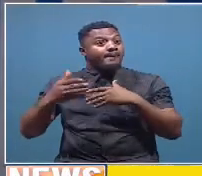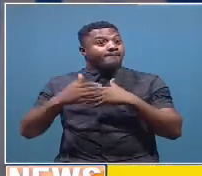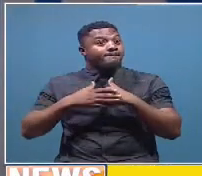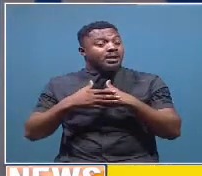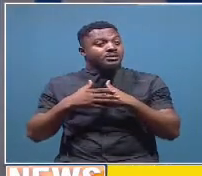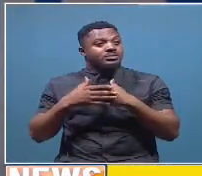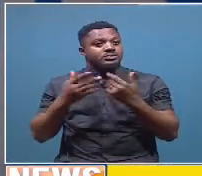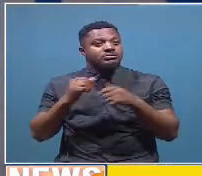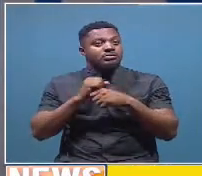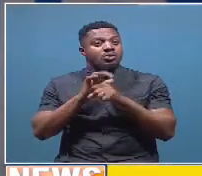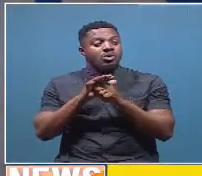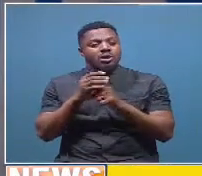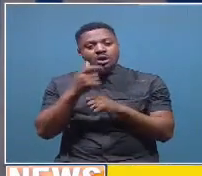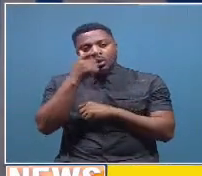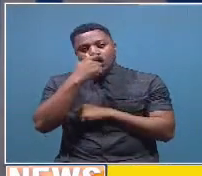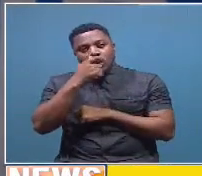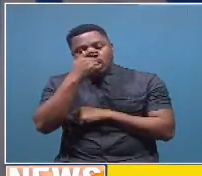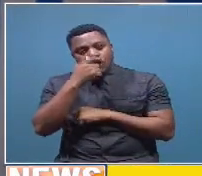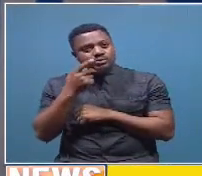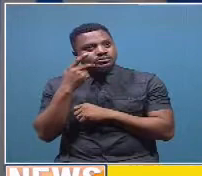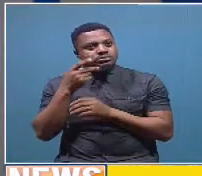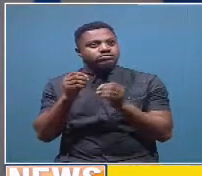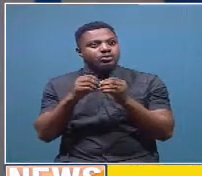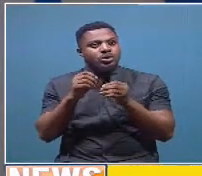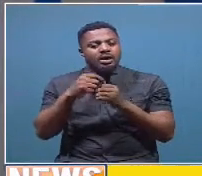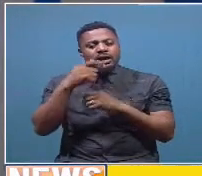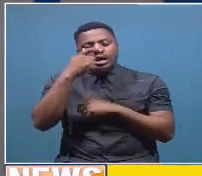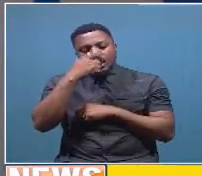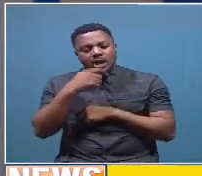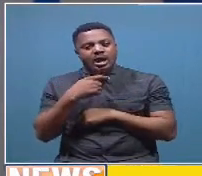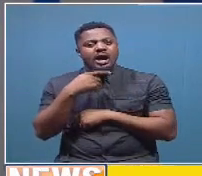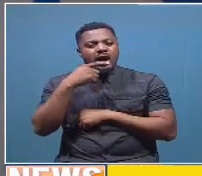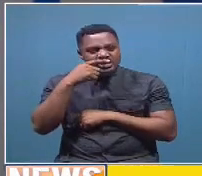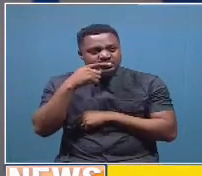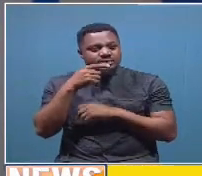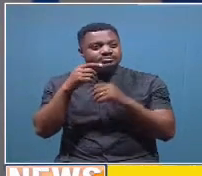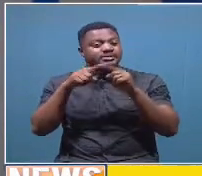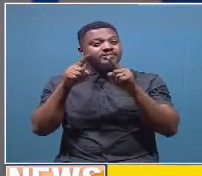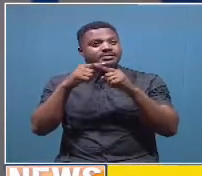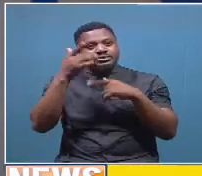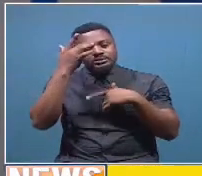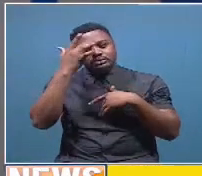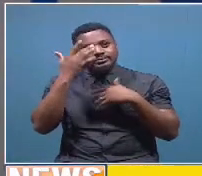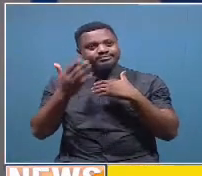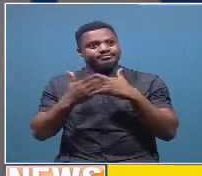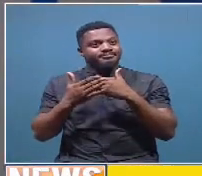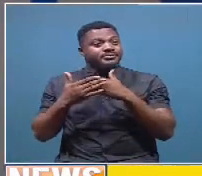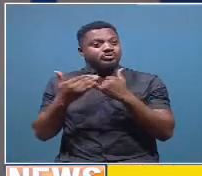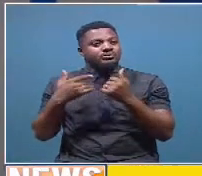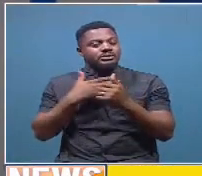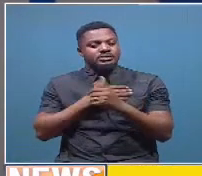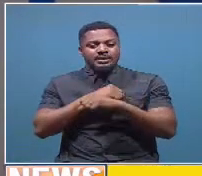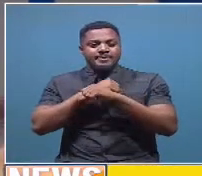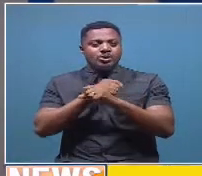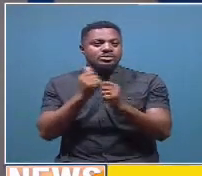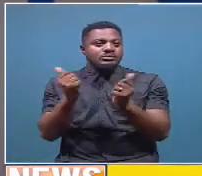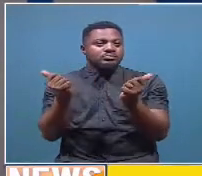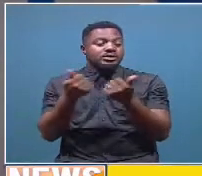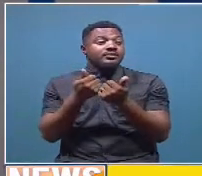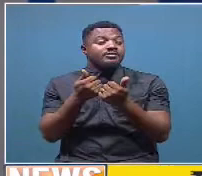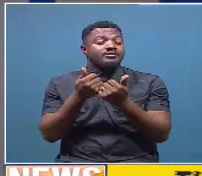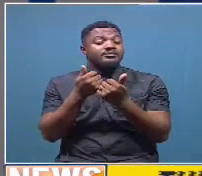again, the cold, so we will be getting the flu, most of the diseases have come back again. So we should protect ourselves from